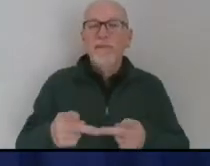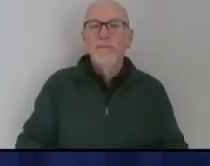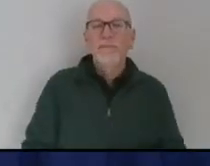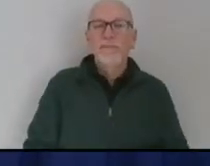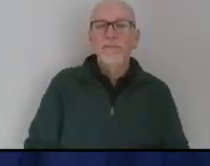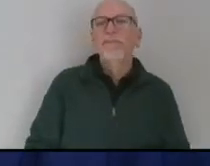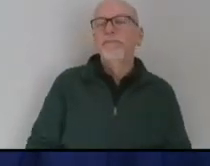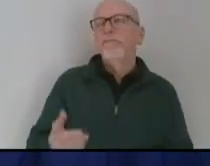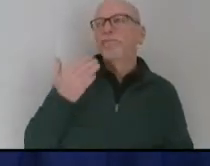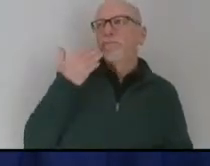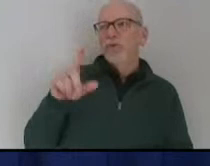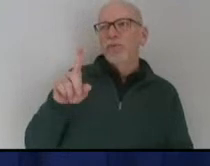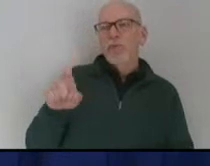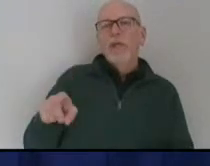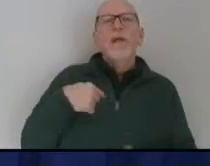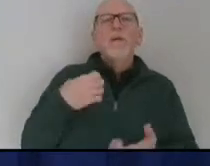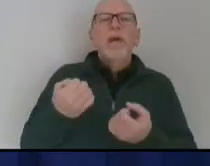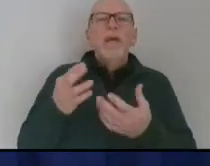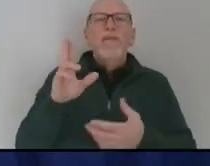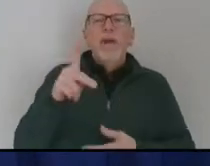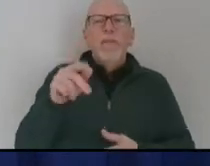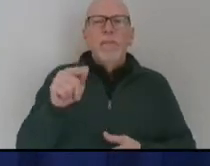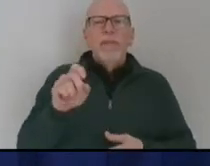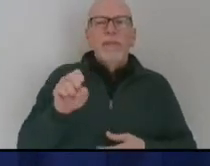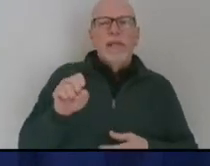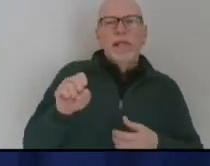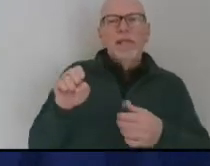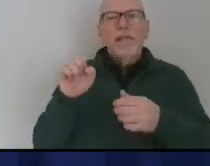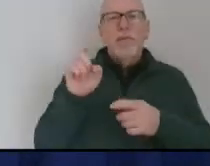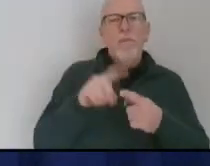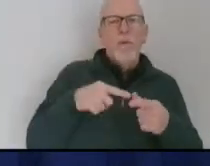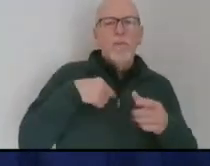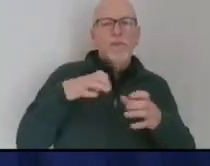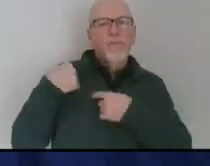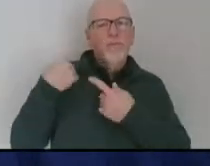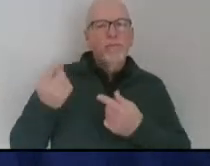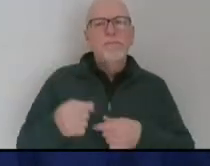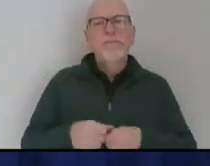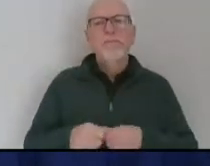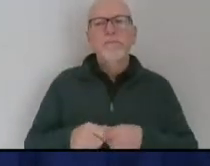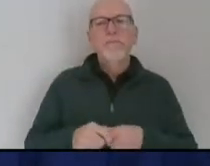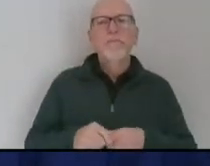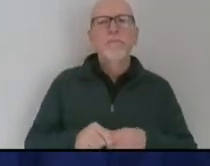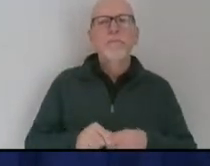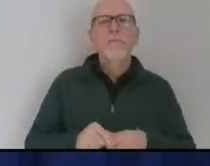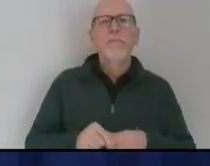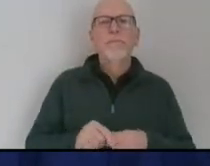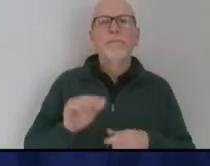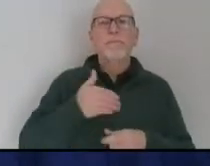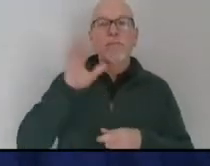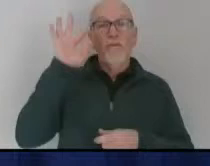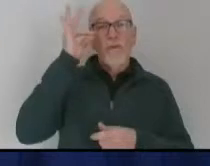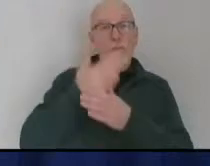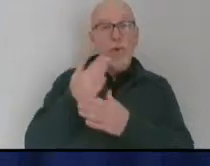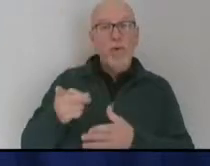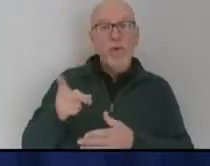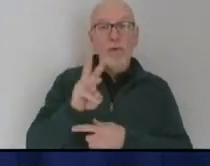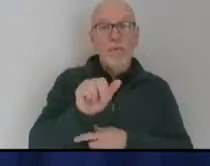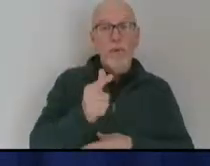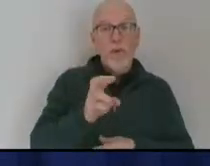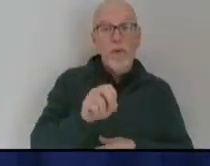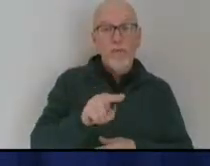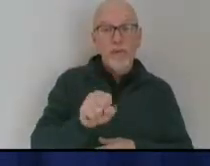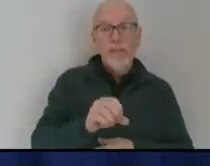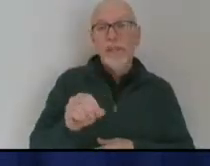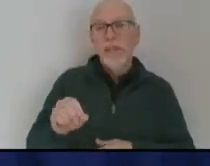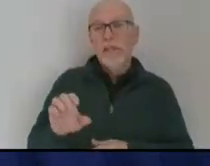back up just a little bit and give you an update on where we are. We have our federal partners with Walgreens and CVS